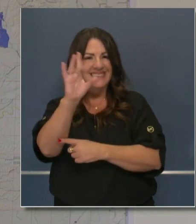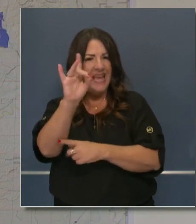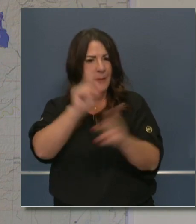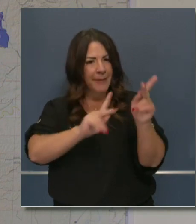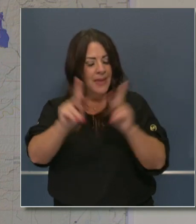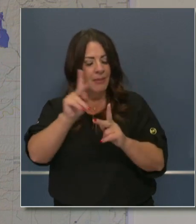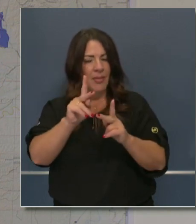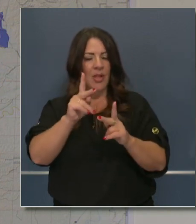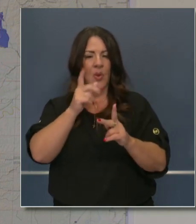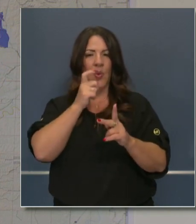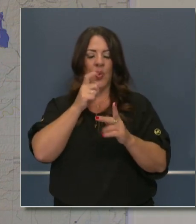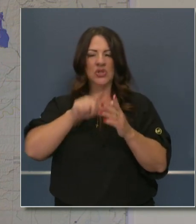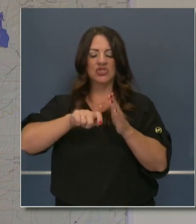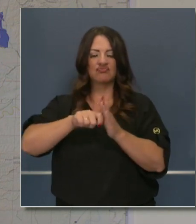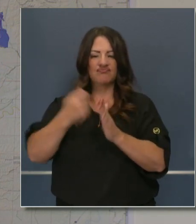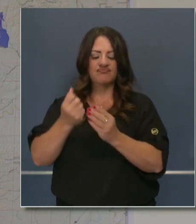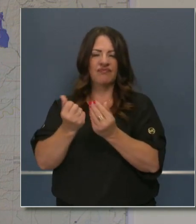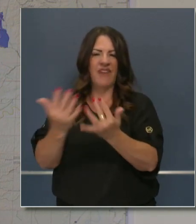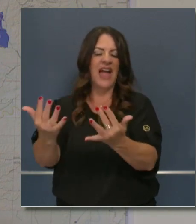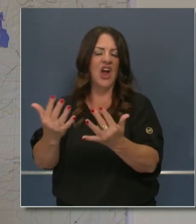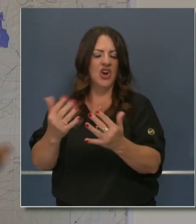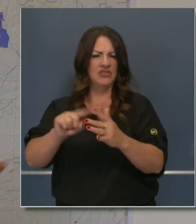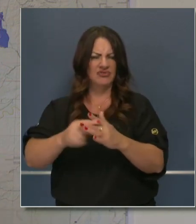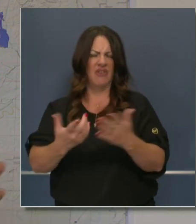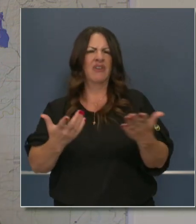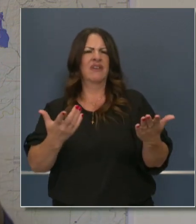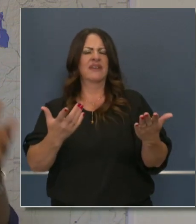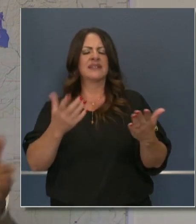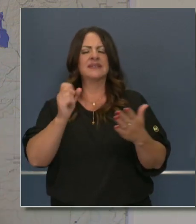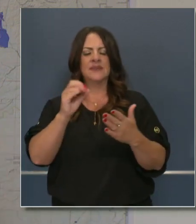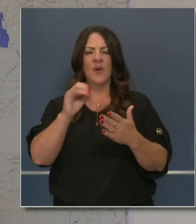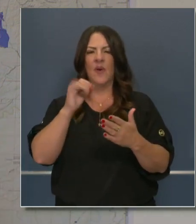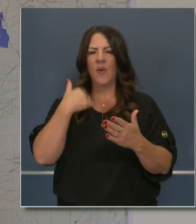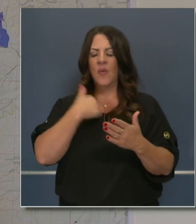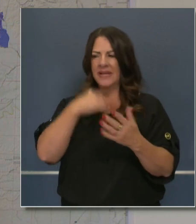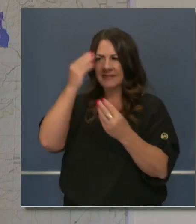arson. And a lot of that information that helped CAL FIRE and